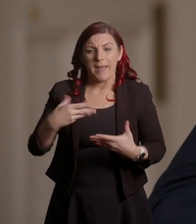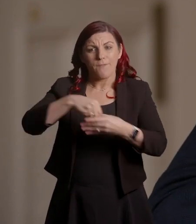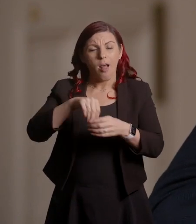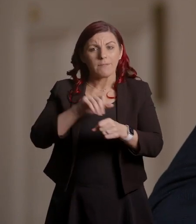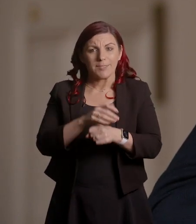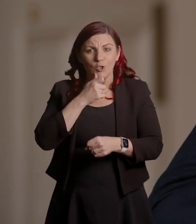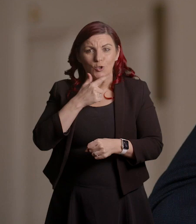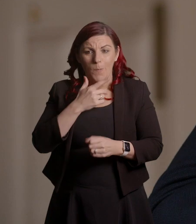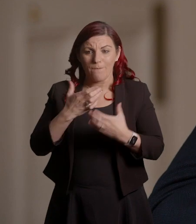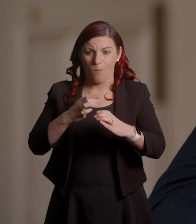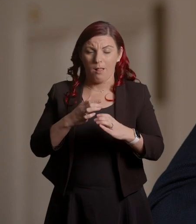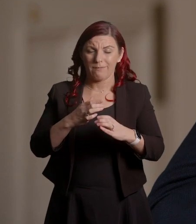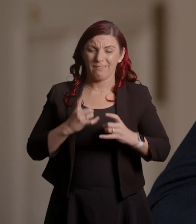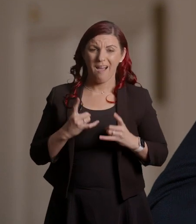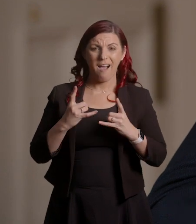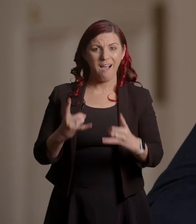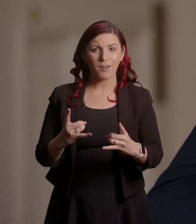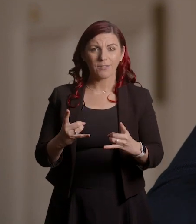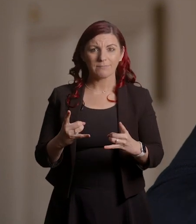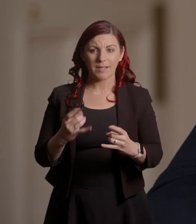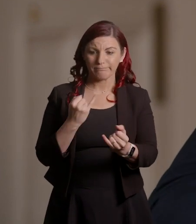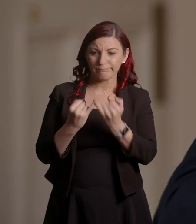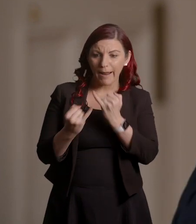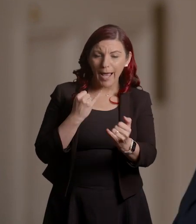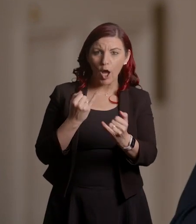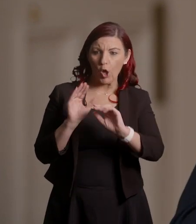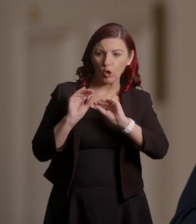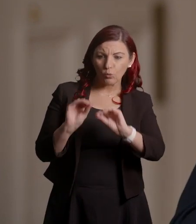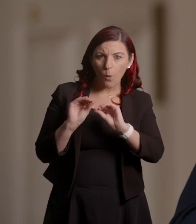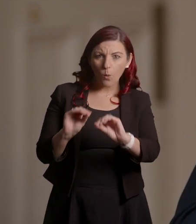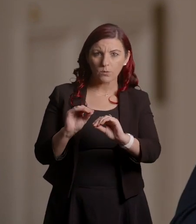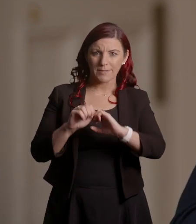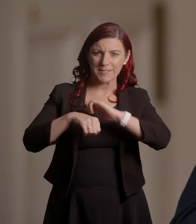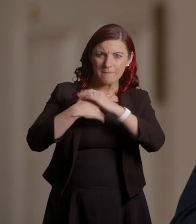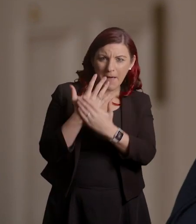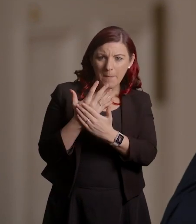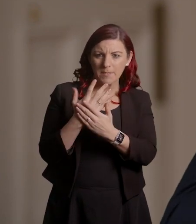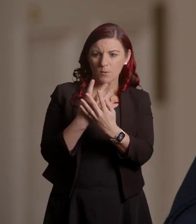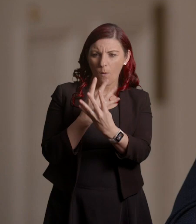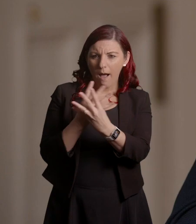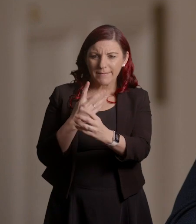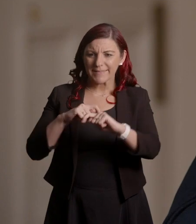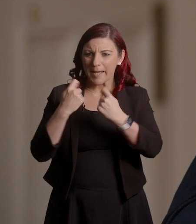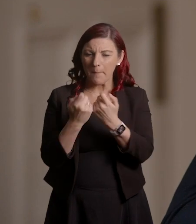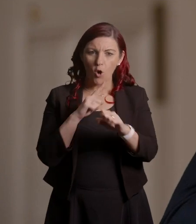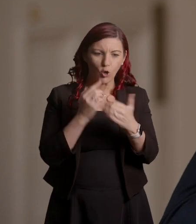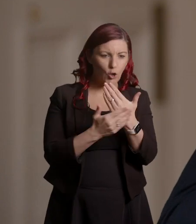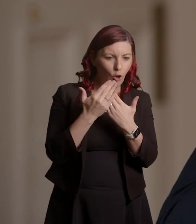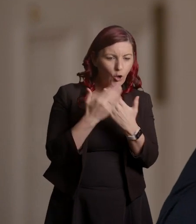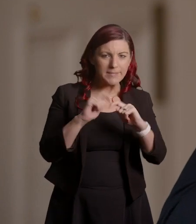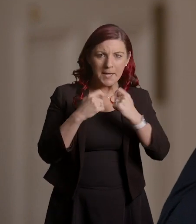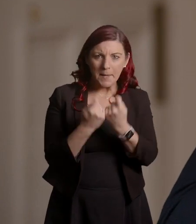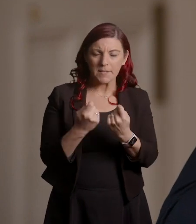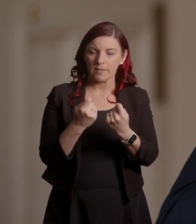football is a great honour, and as a player, as a coach of development squad teams or underage teams, it